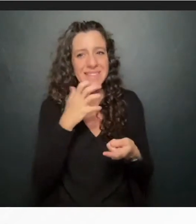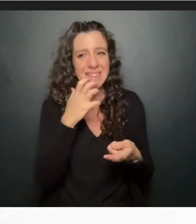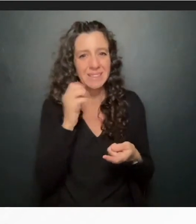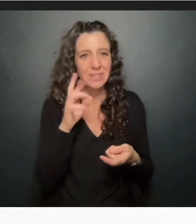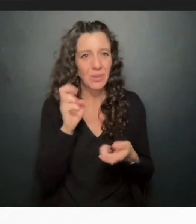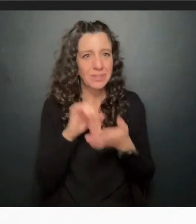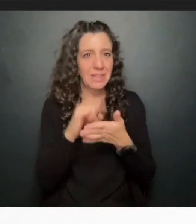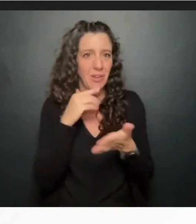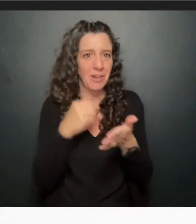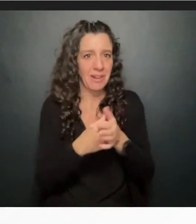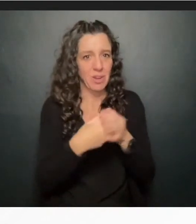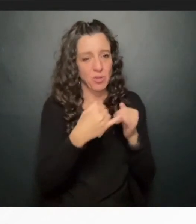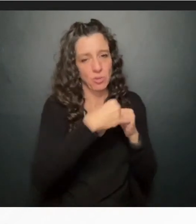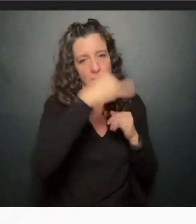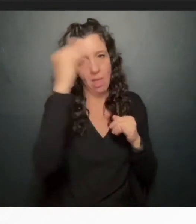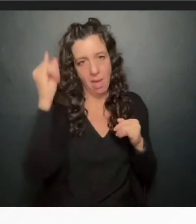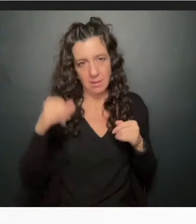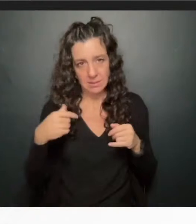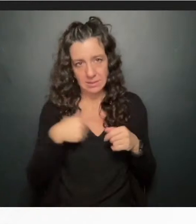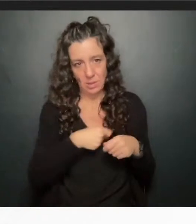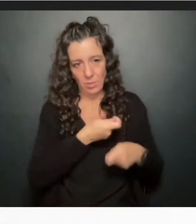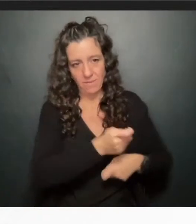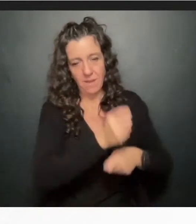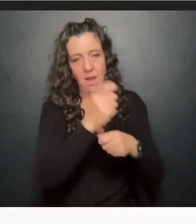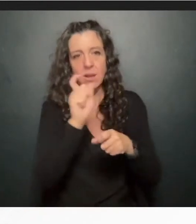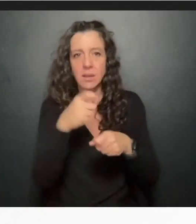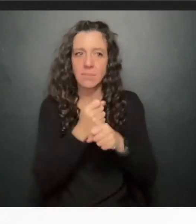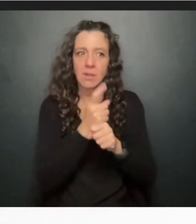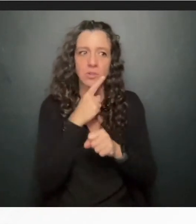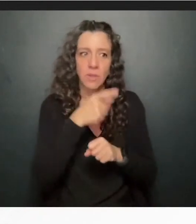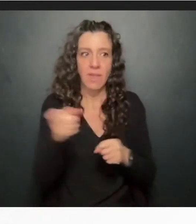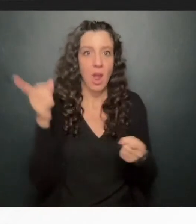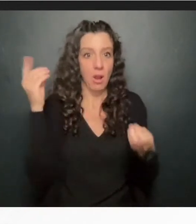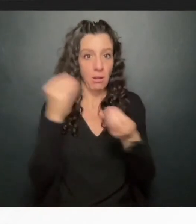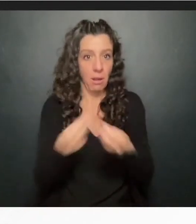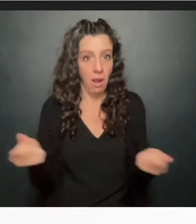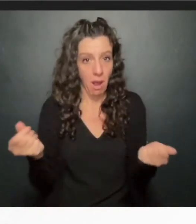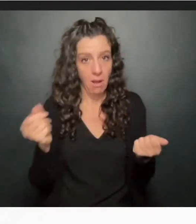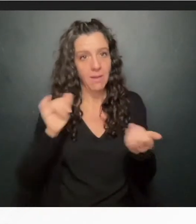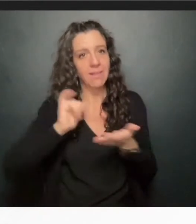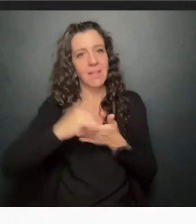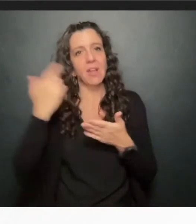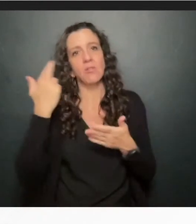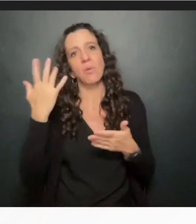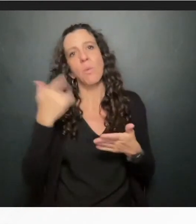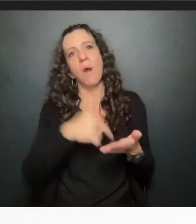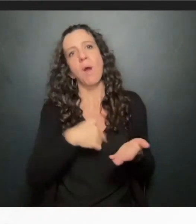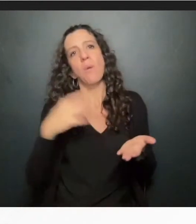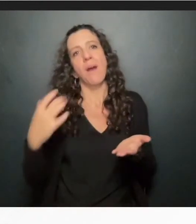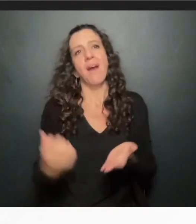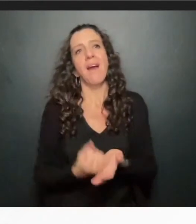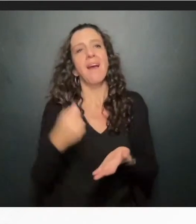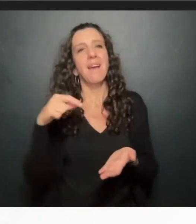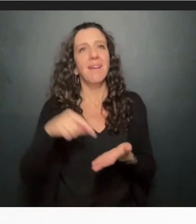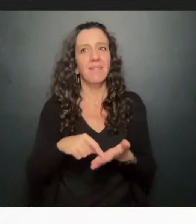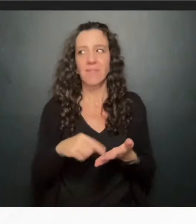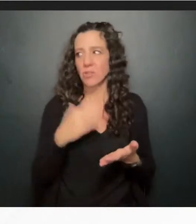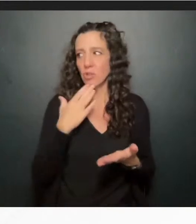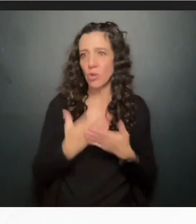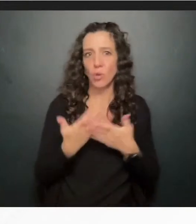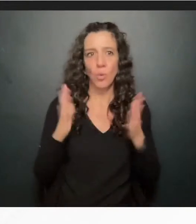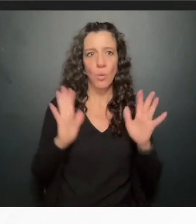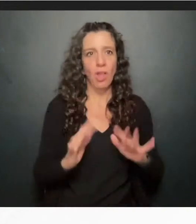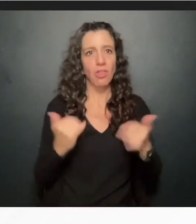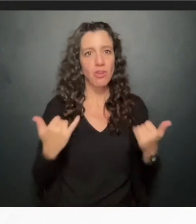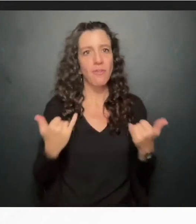did. We must ensure that those heat sources are gone. That's why we're taking advantage of this favorable weather